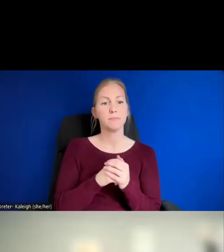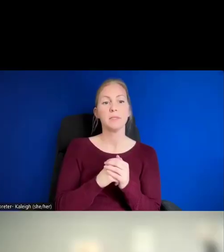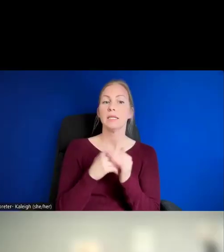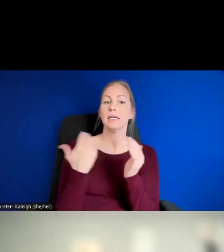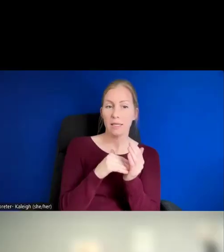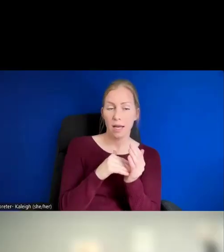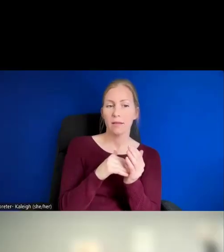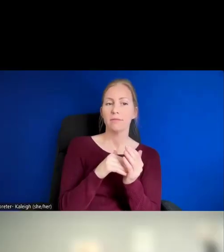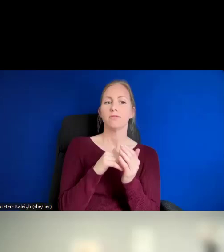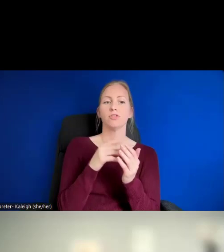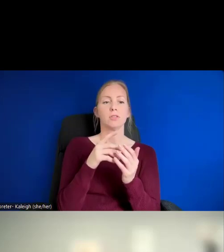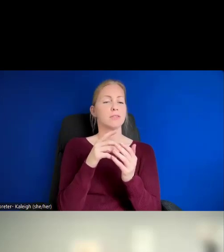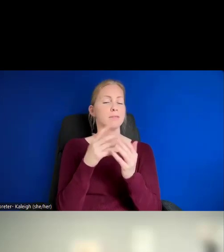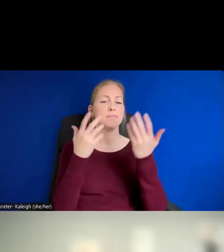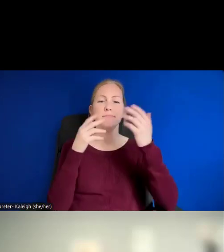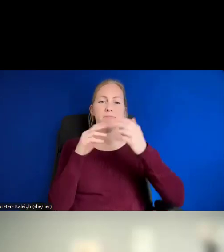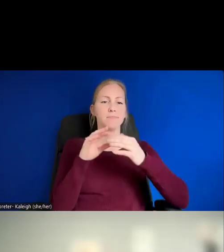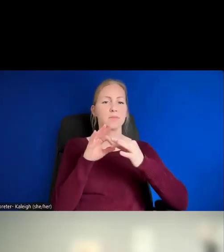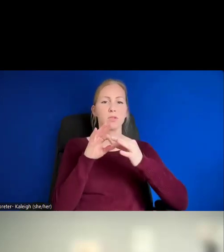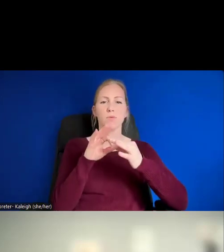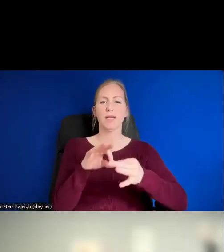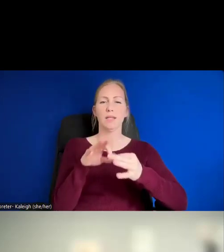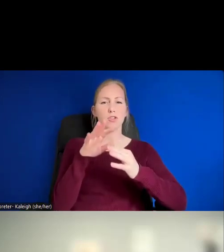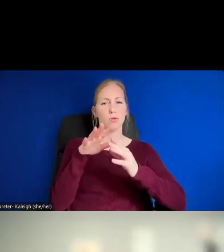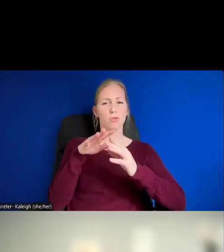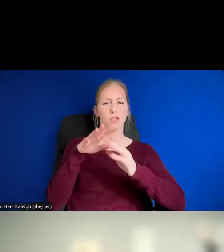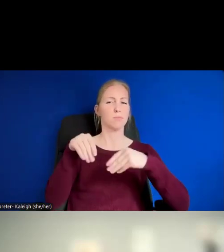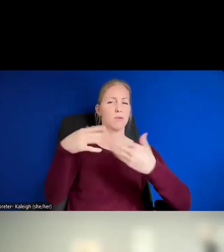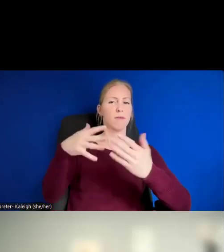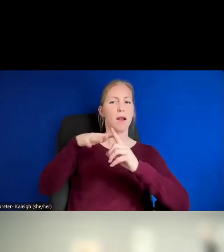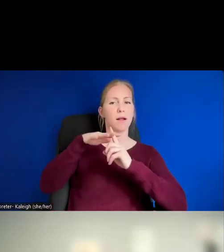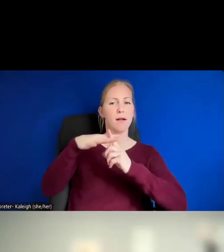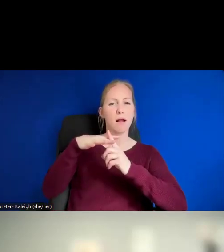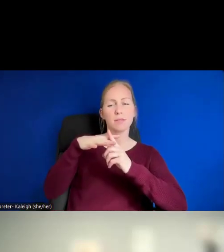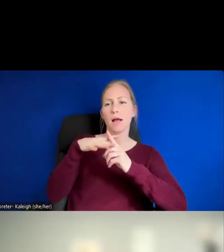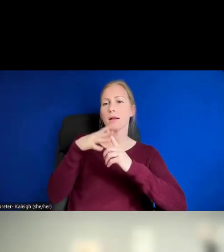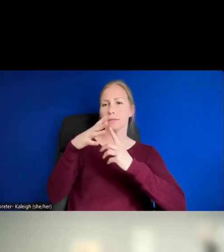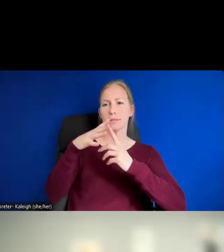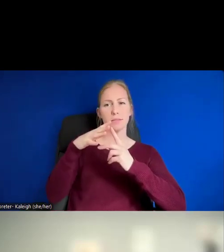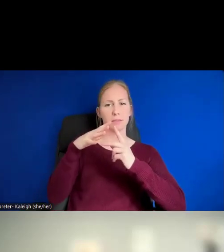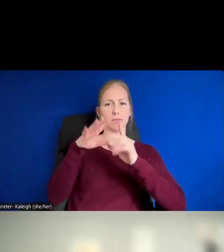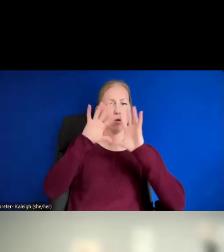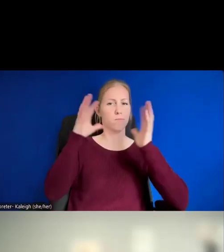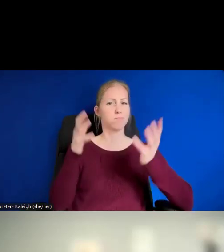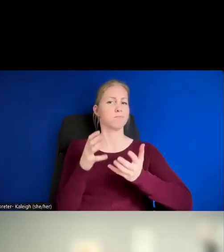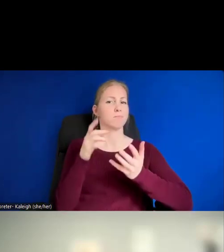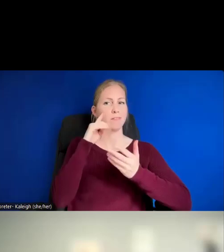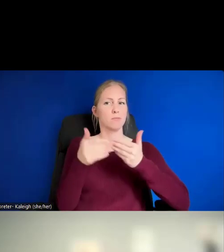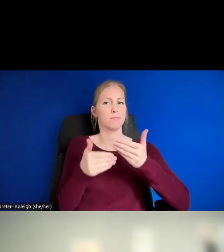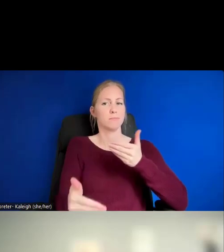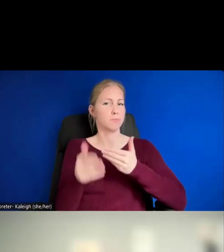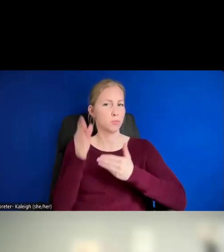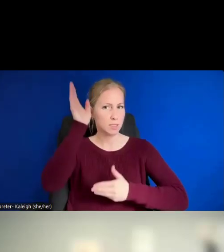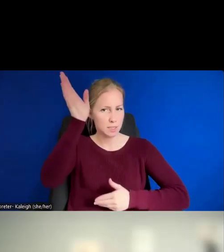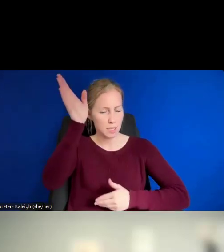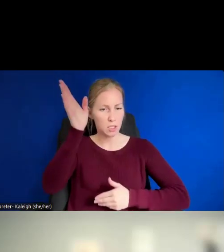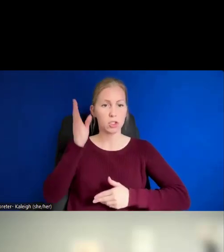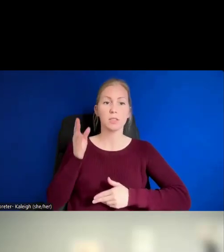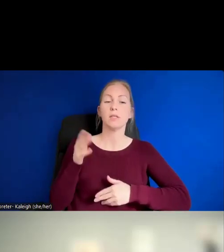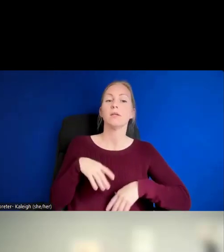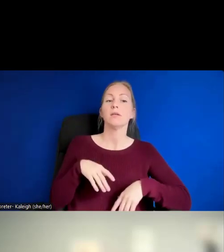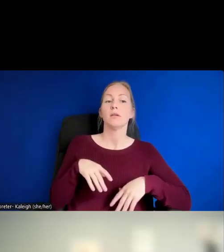Again, just in terms of setting the stage for the rest of this presentation, we wanted to lay